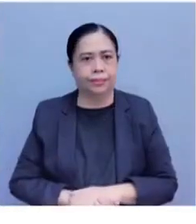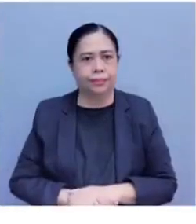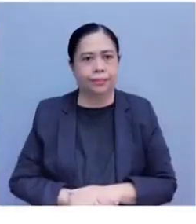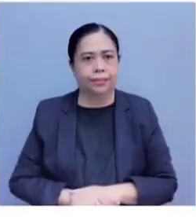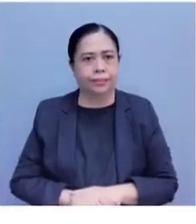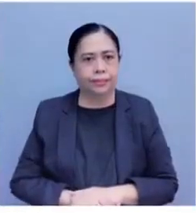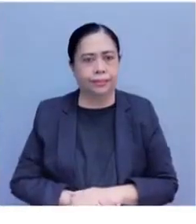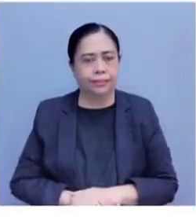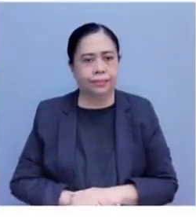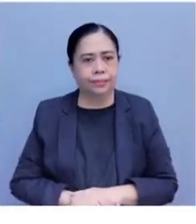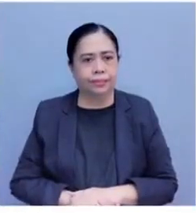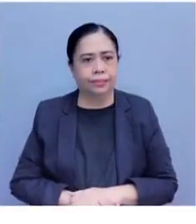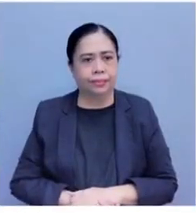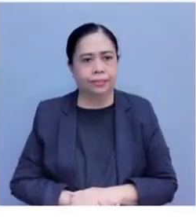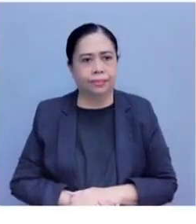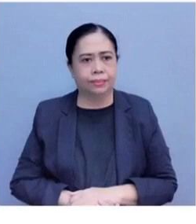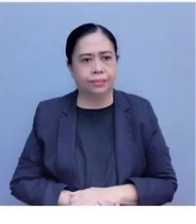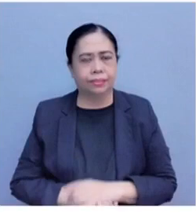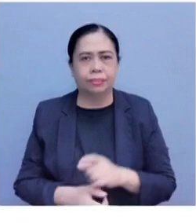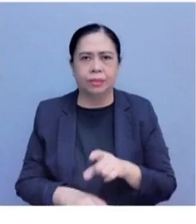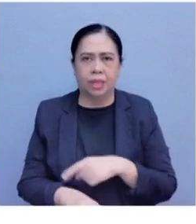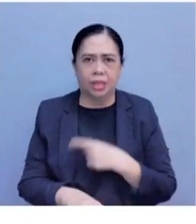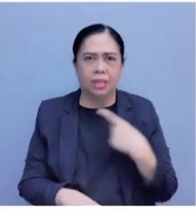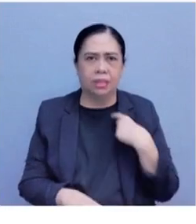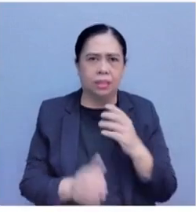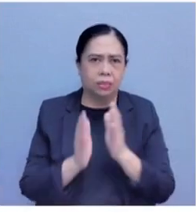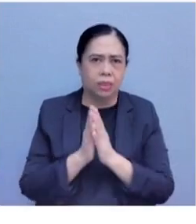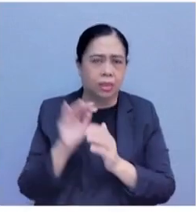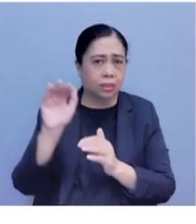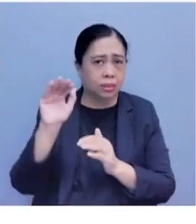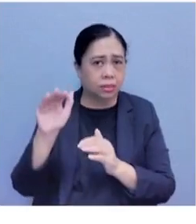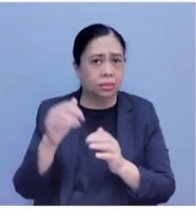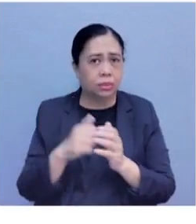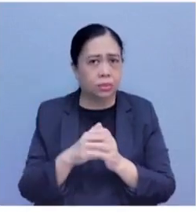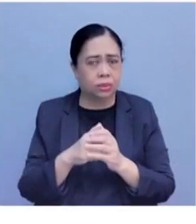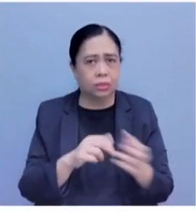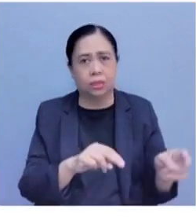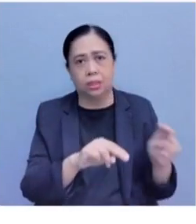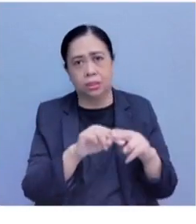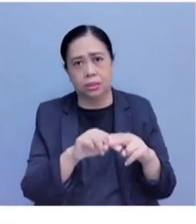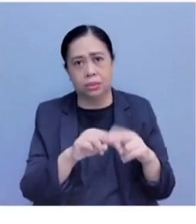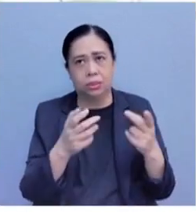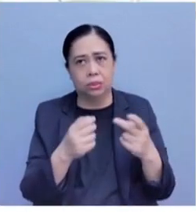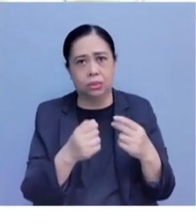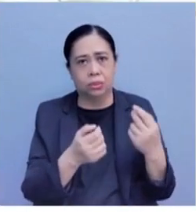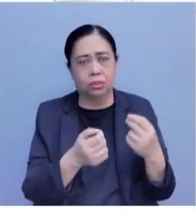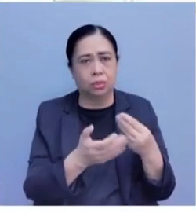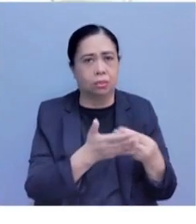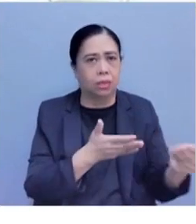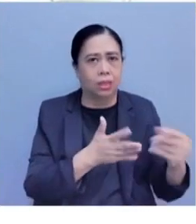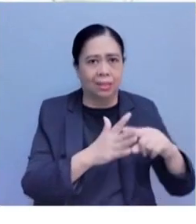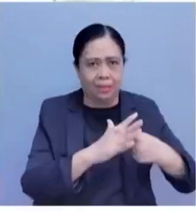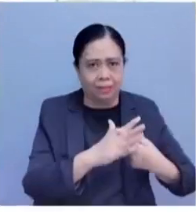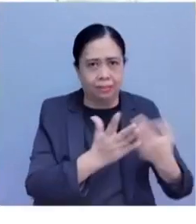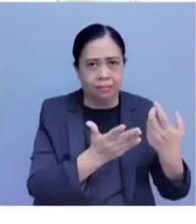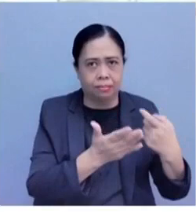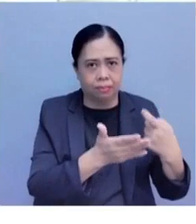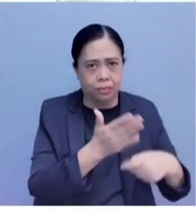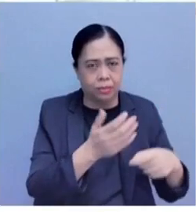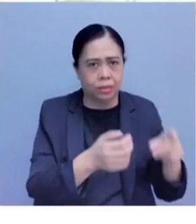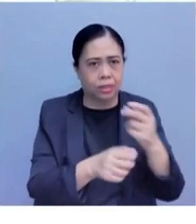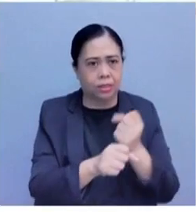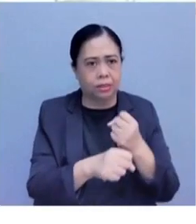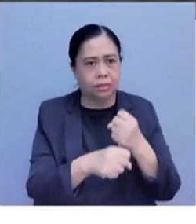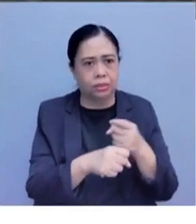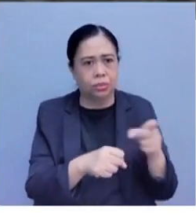Matagal na natin hinihingi yun, no? Na itaas yung buy price, yung production cost